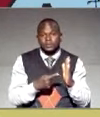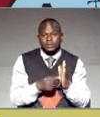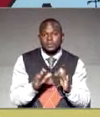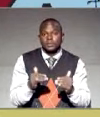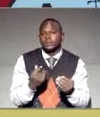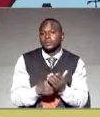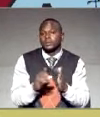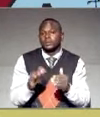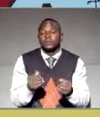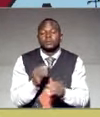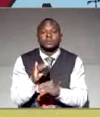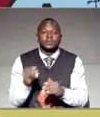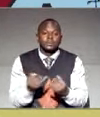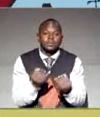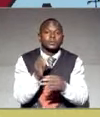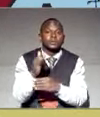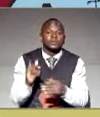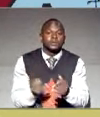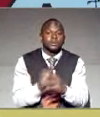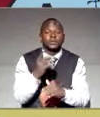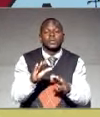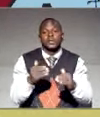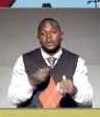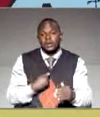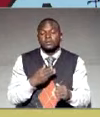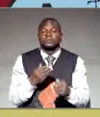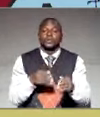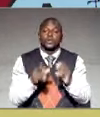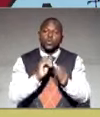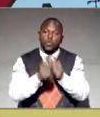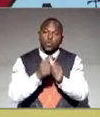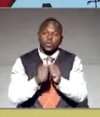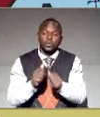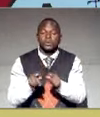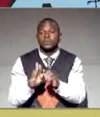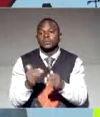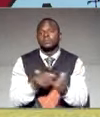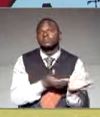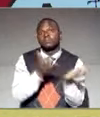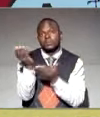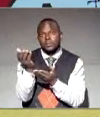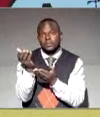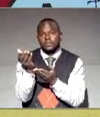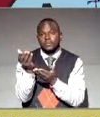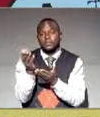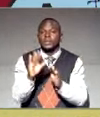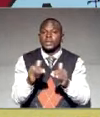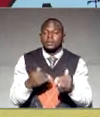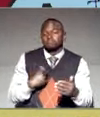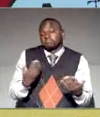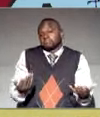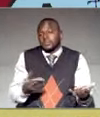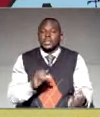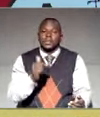Ugandan firms will miss a tremendous opportunity to enhance their competitiveness and boost their exports. Fortunately,